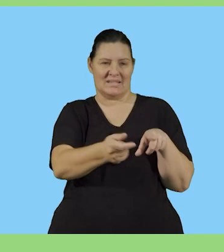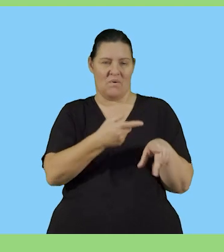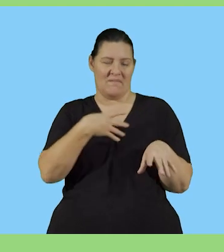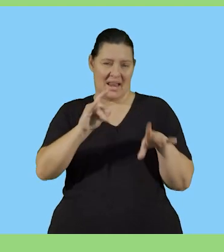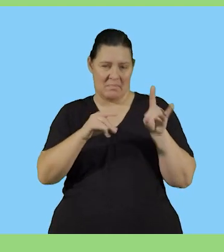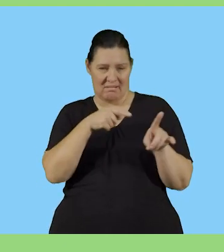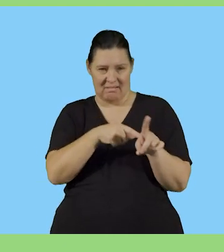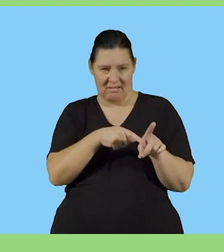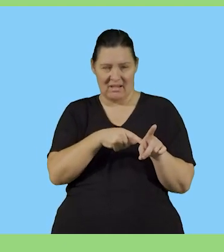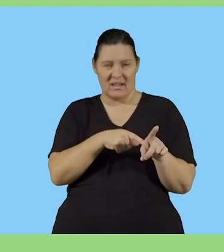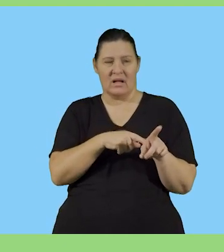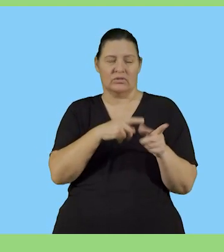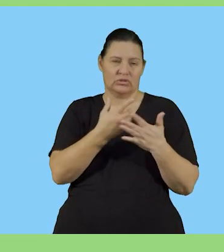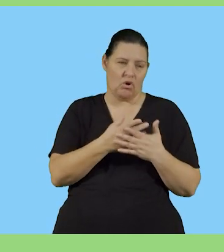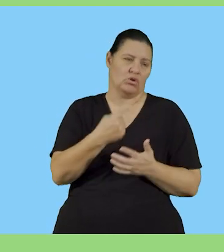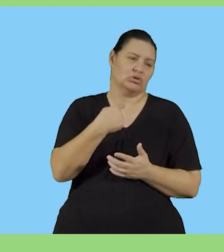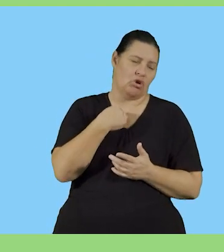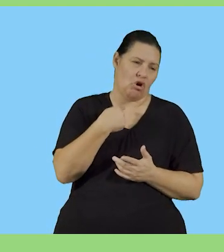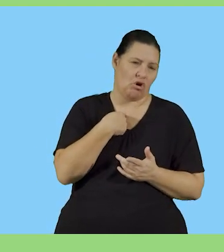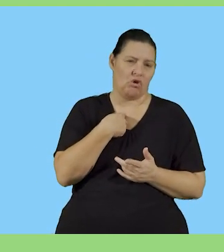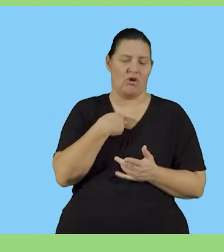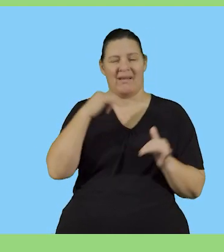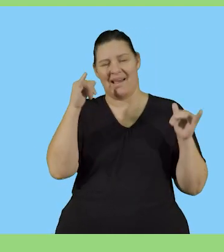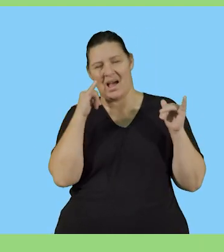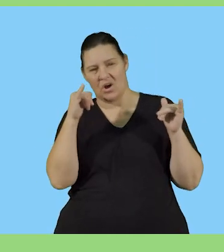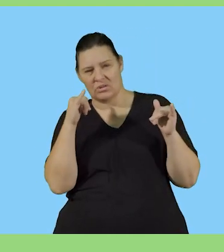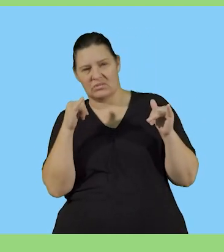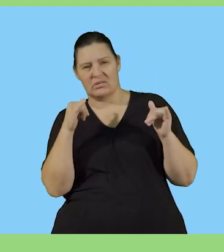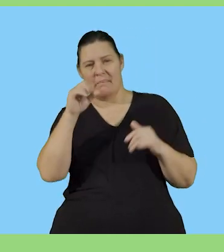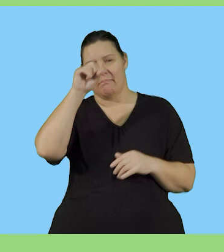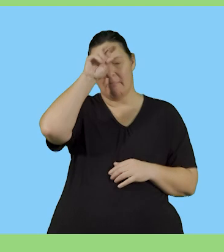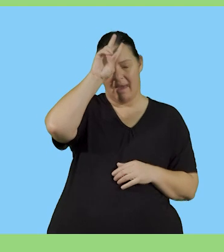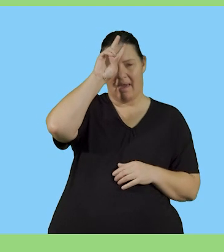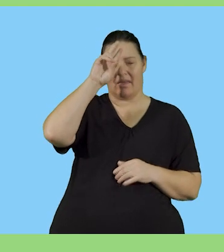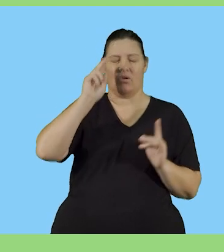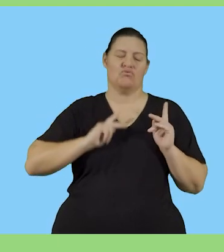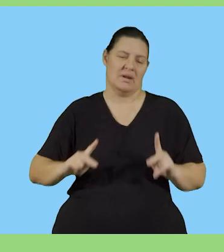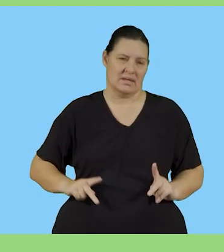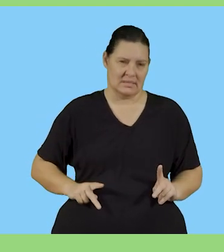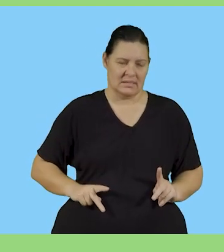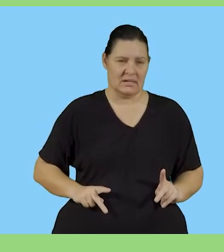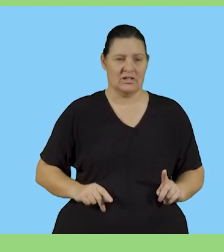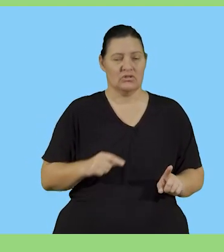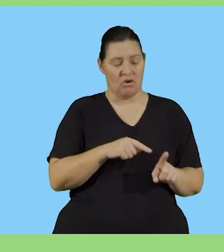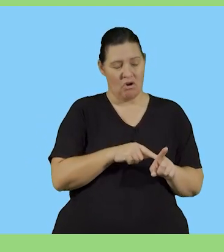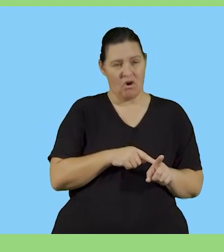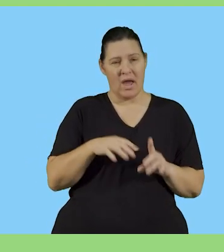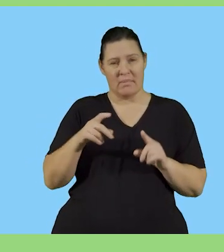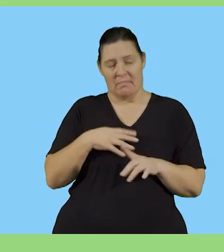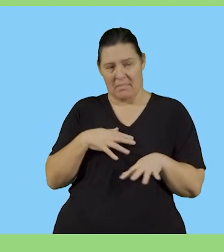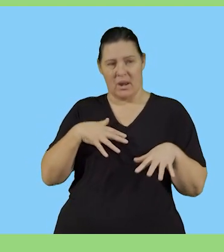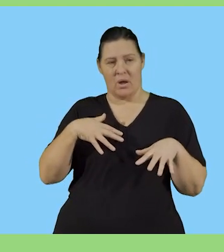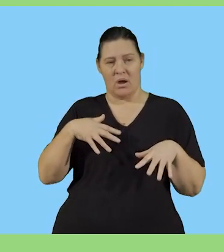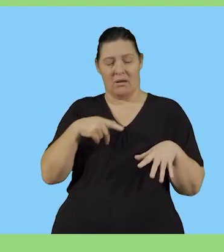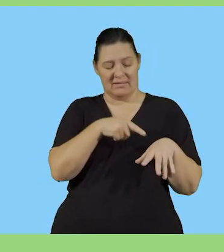of animals, such as dogs, cows, buck, and humans. So these animals are referred to as